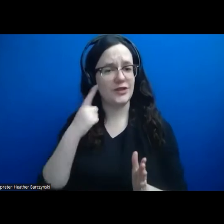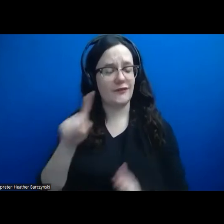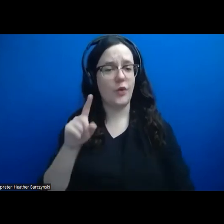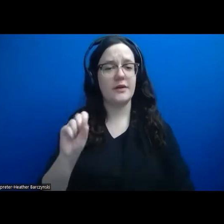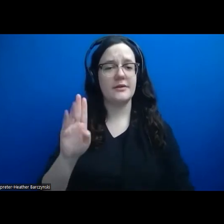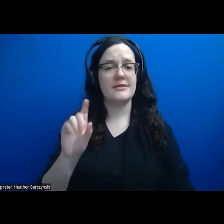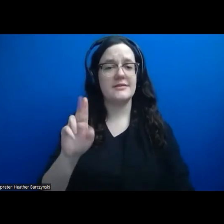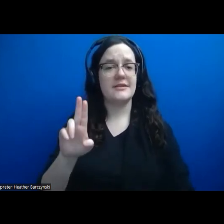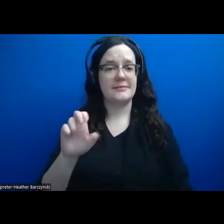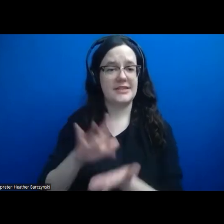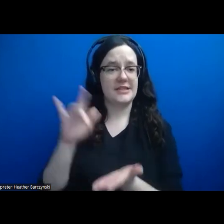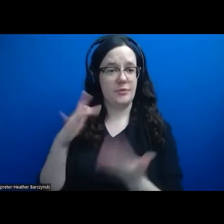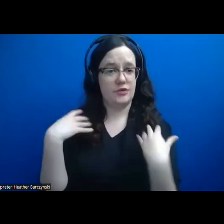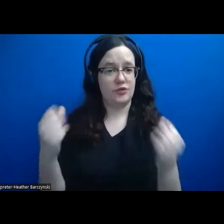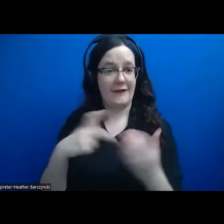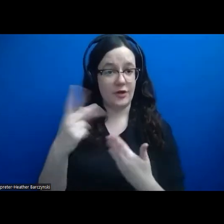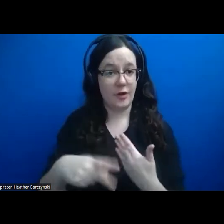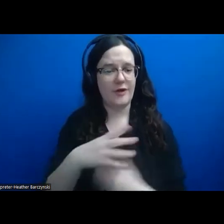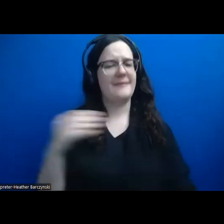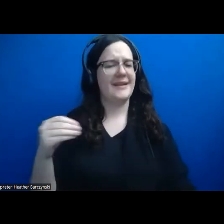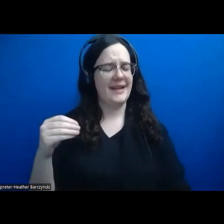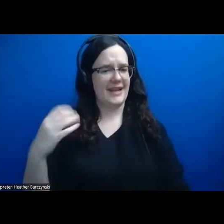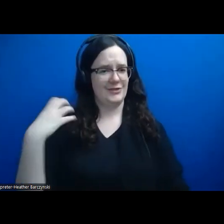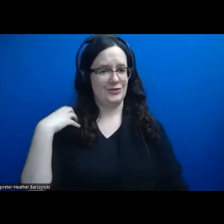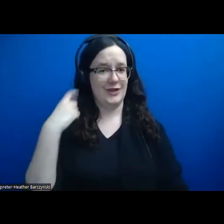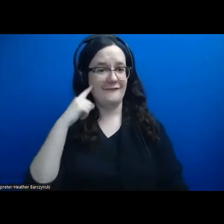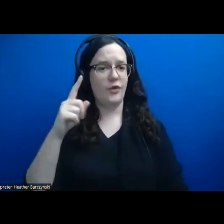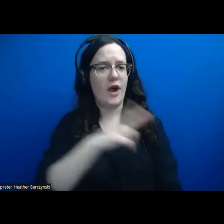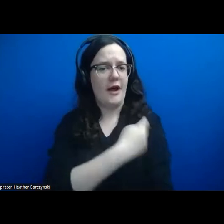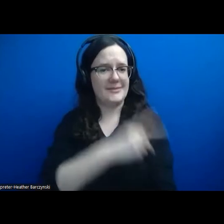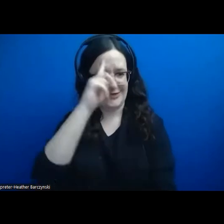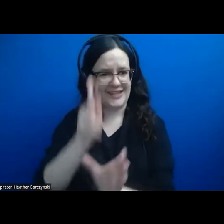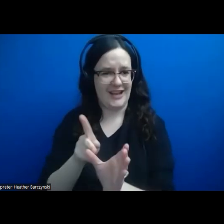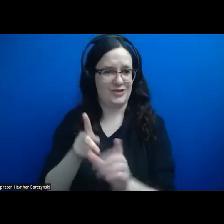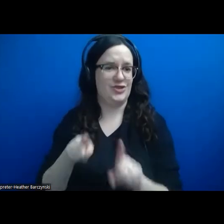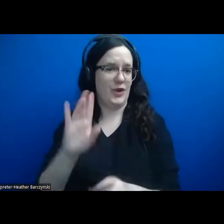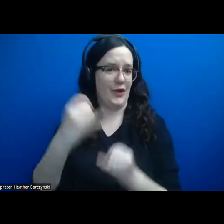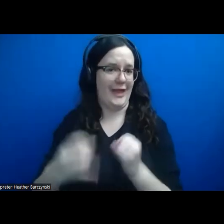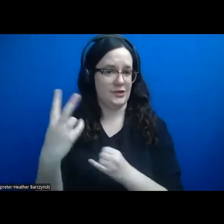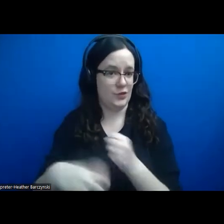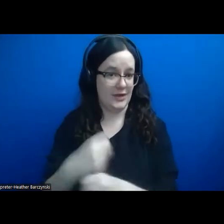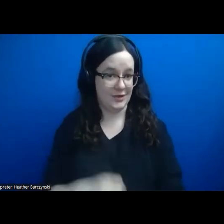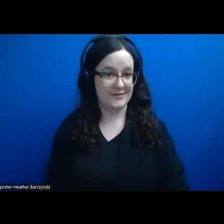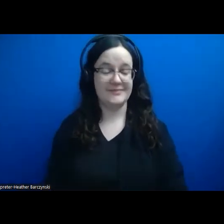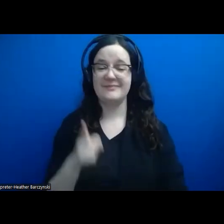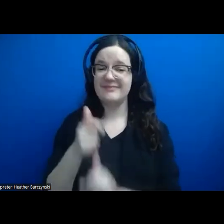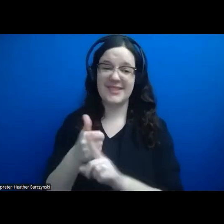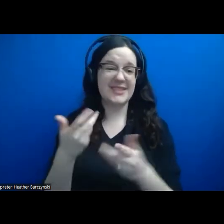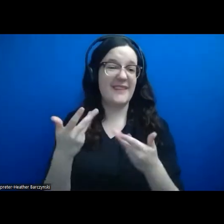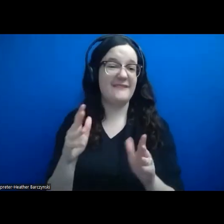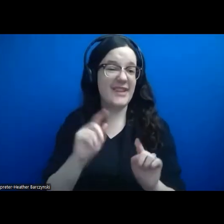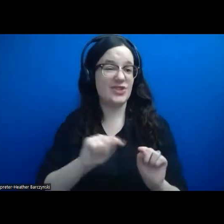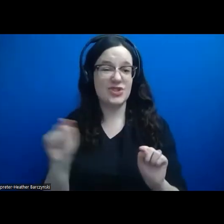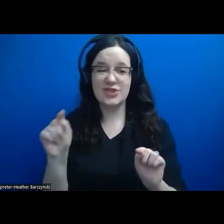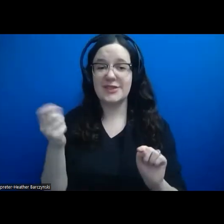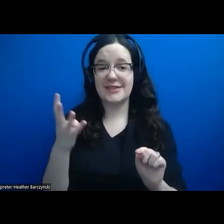was also the section chief for hospital psychiatry during her final 2 years. Dr. Hennessy held several leadership roles in the New York University